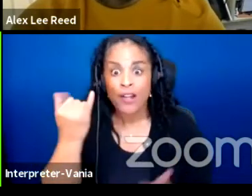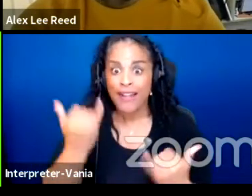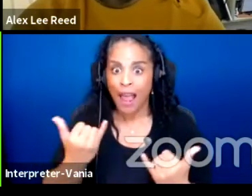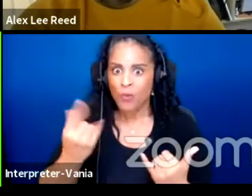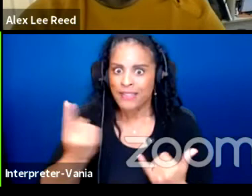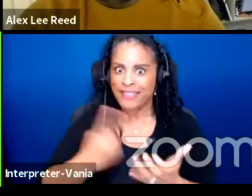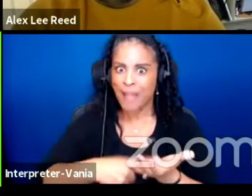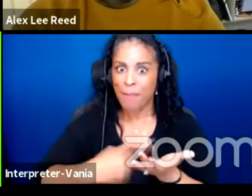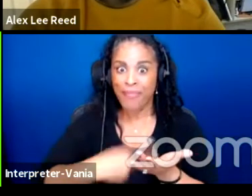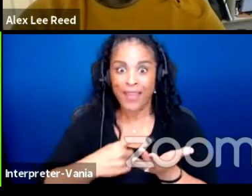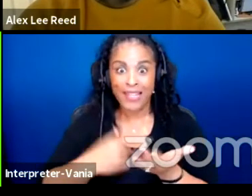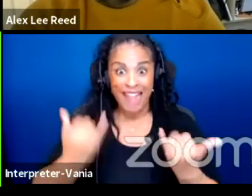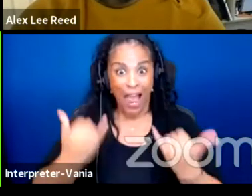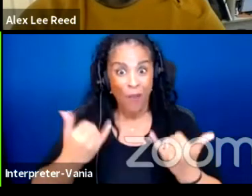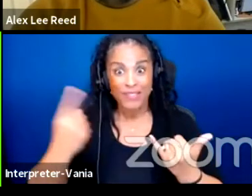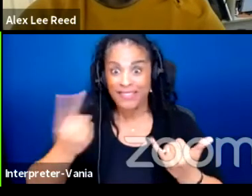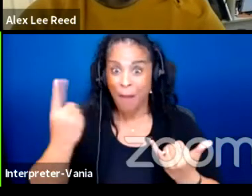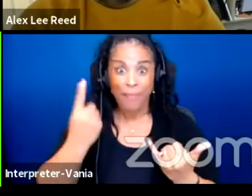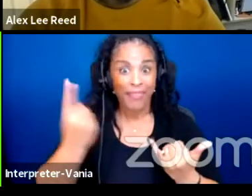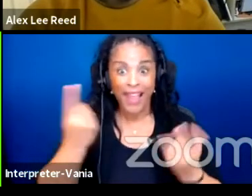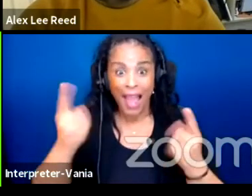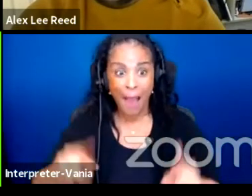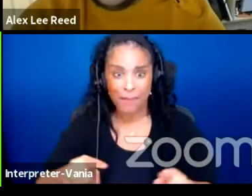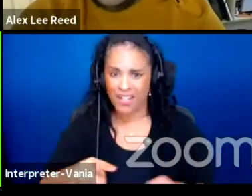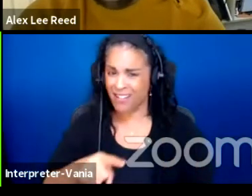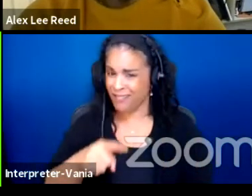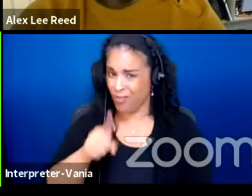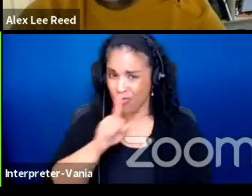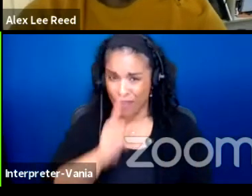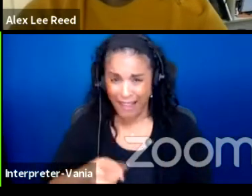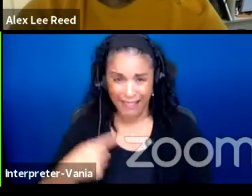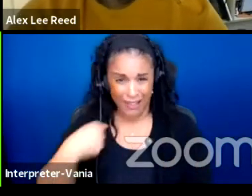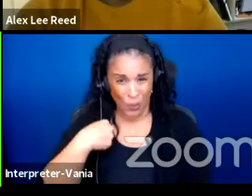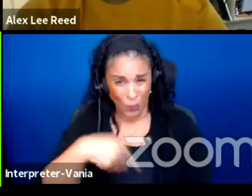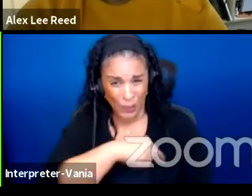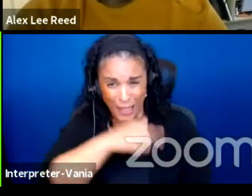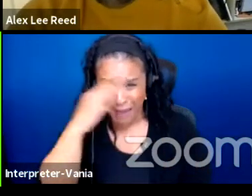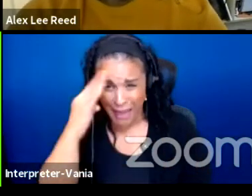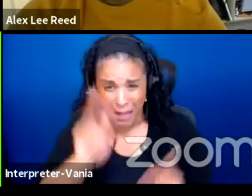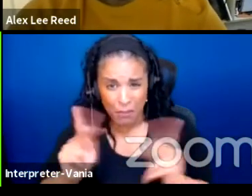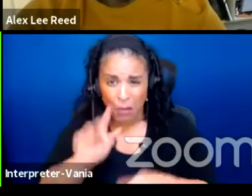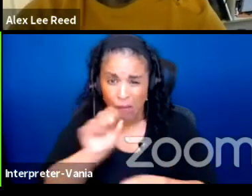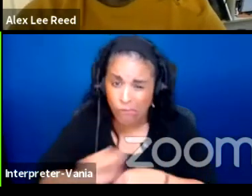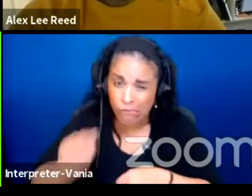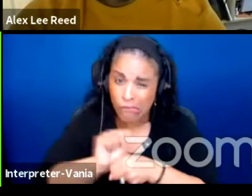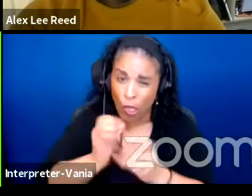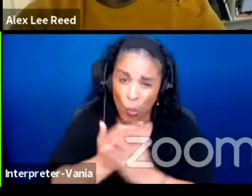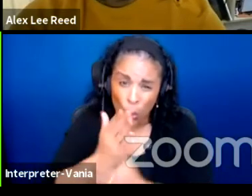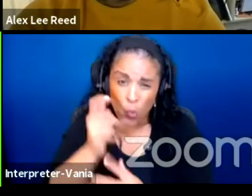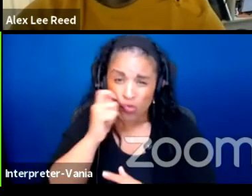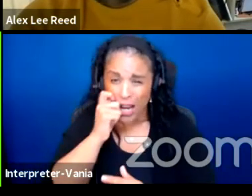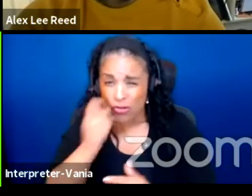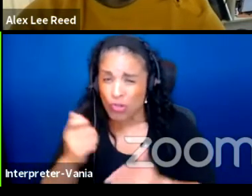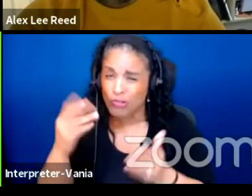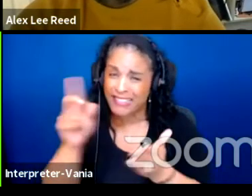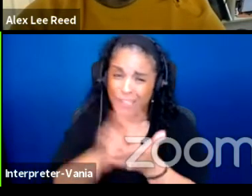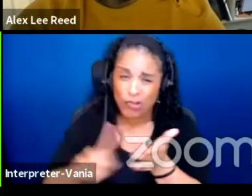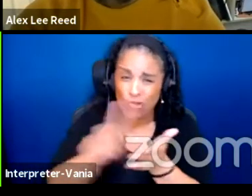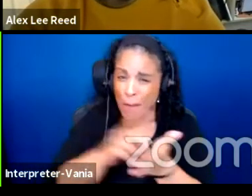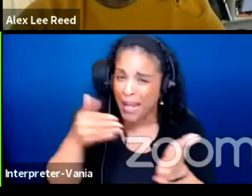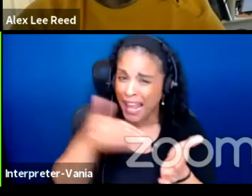happening. For Black people, we have been toiling through racial discrimination and being discriminated in the theater since day